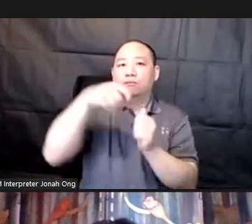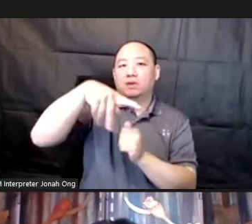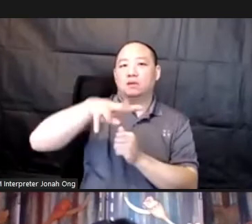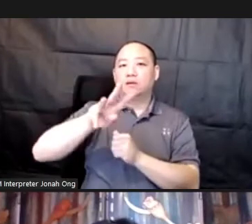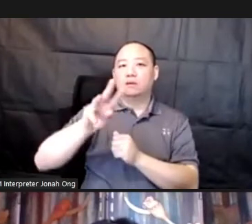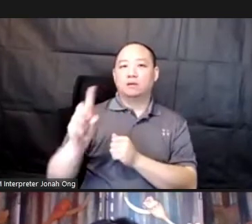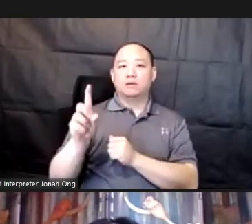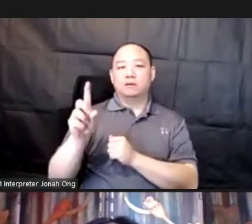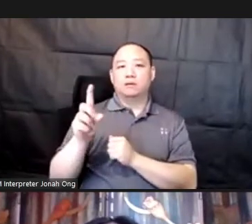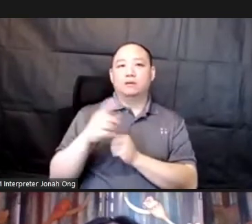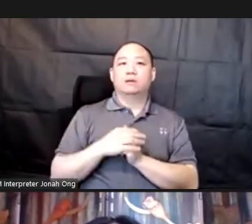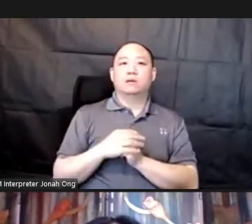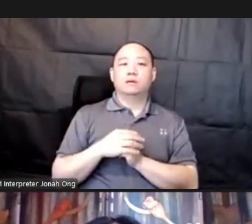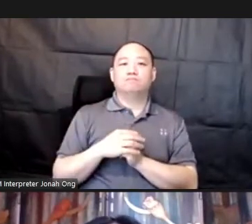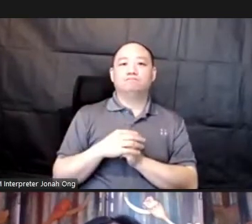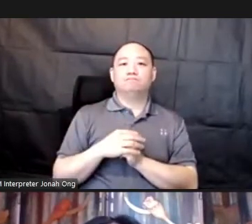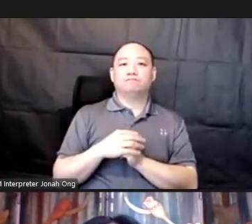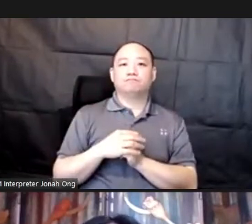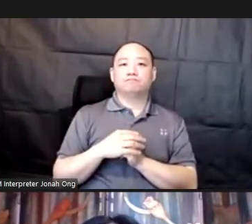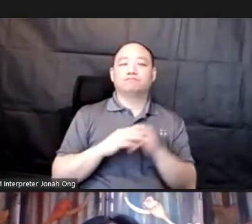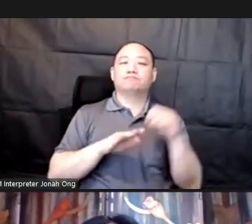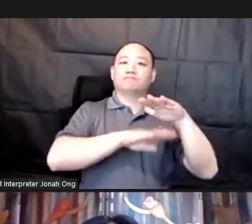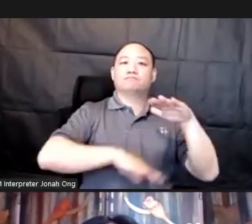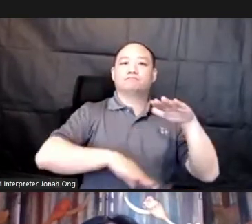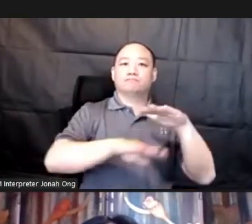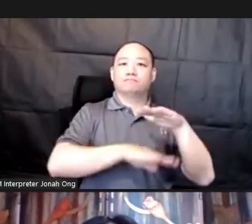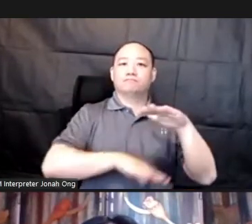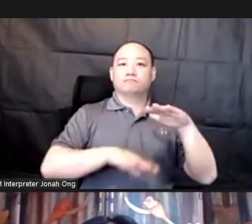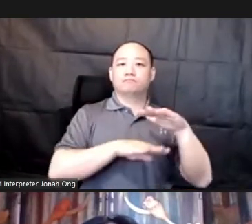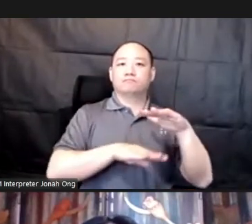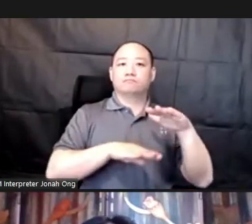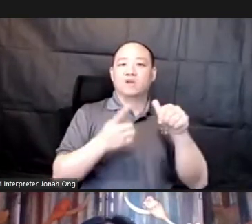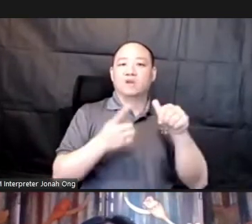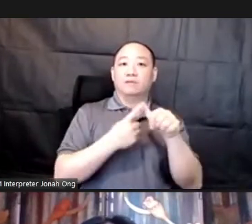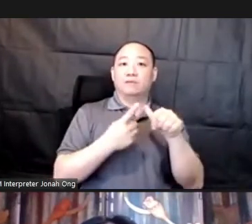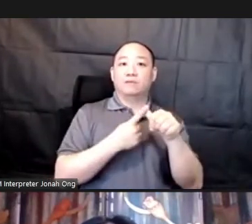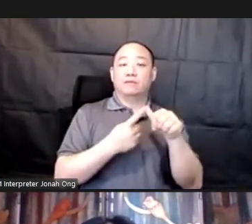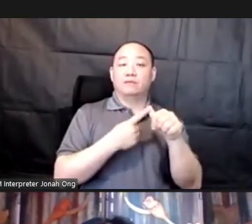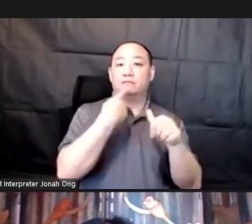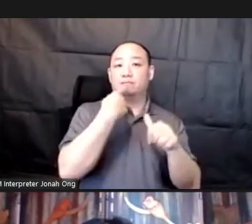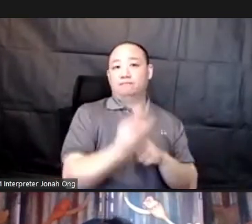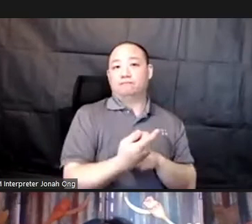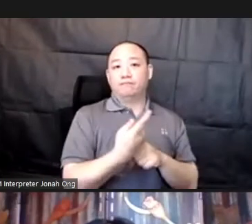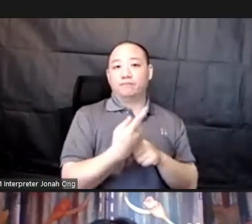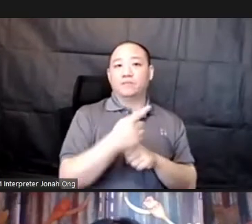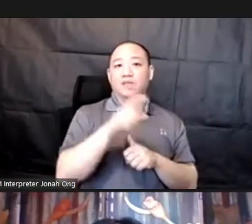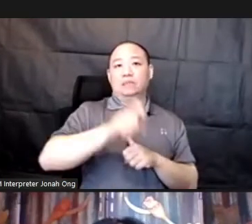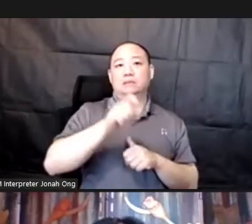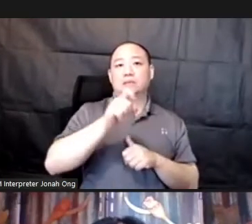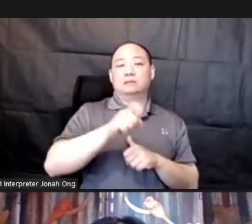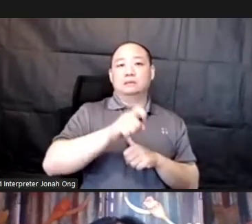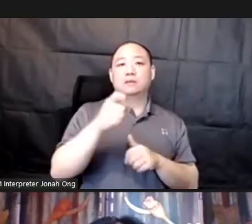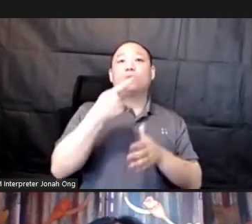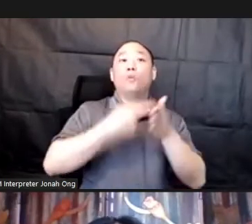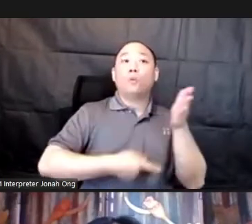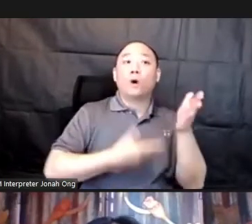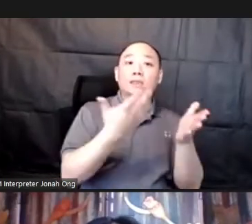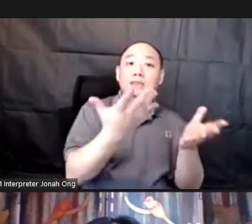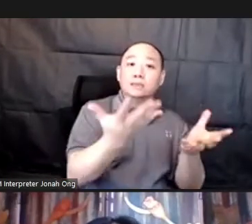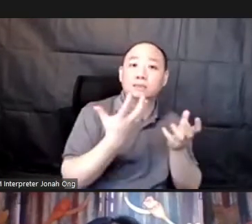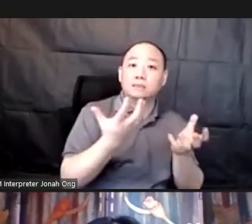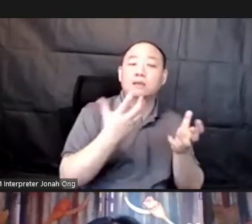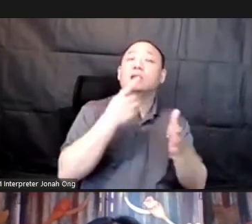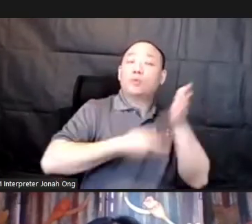Okay, basically, the first thing first is I'm going to say, like I said earlier, you need to ask them what they need. The first